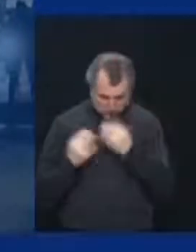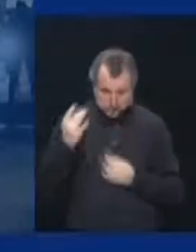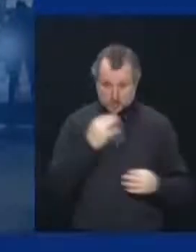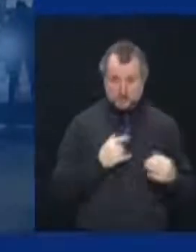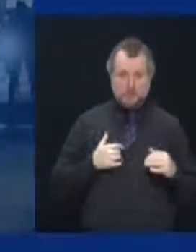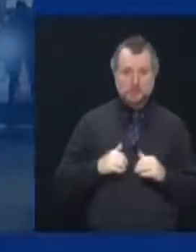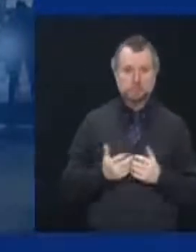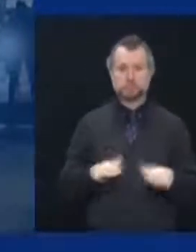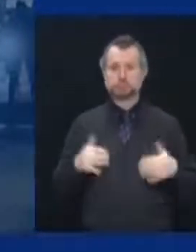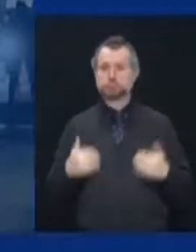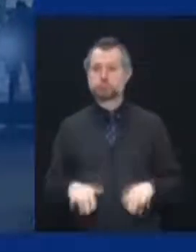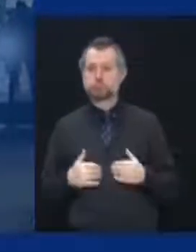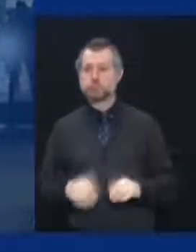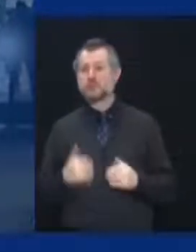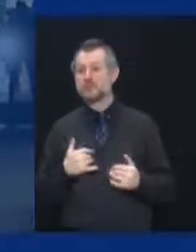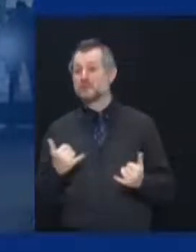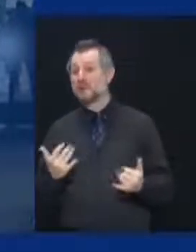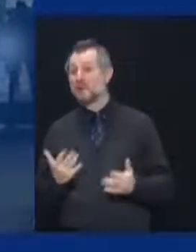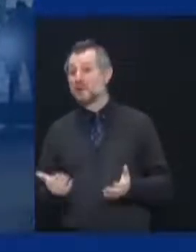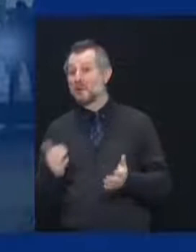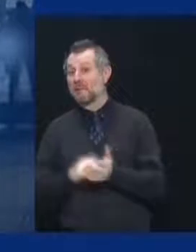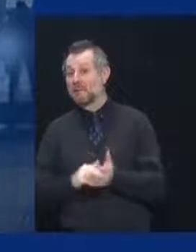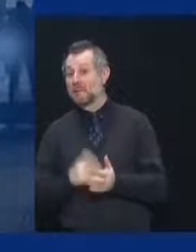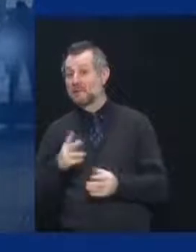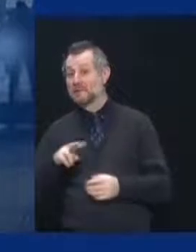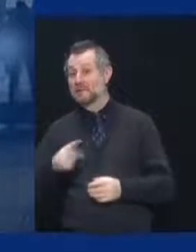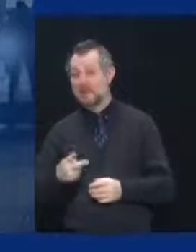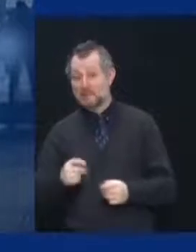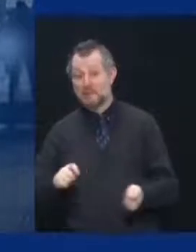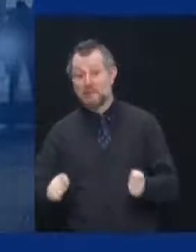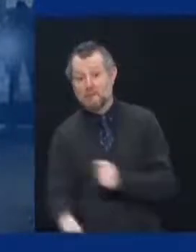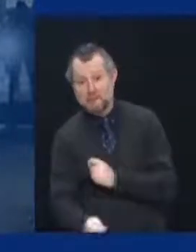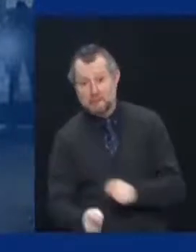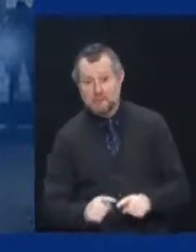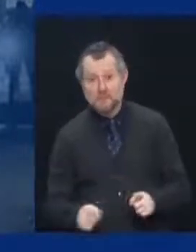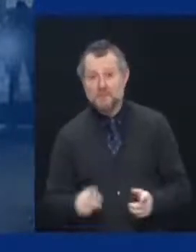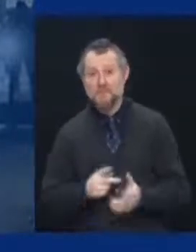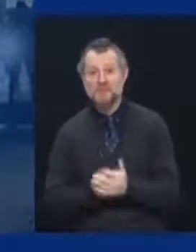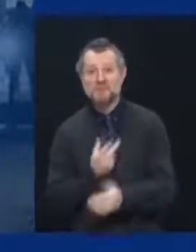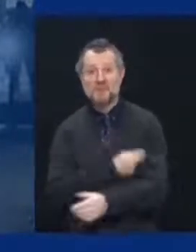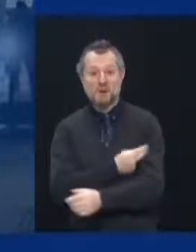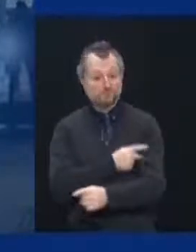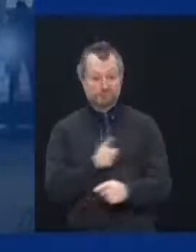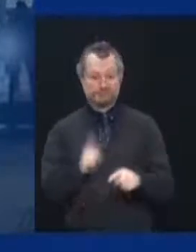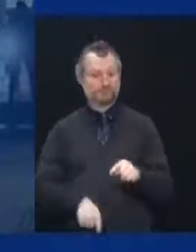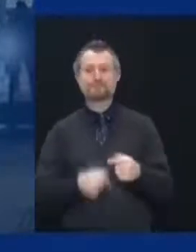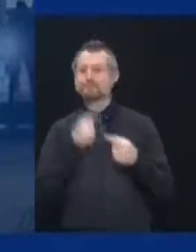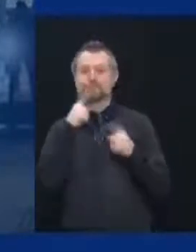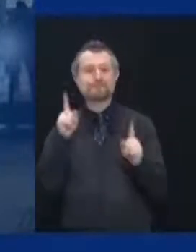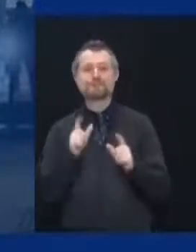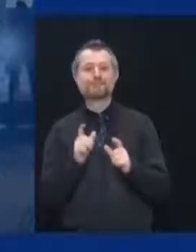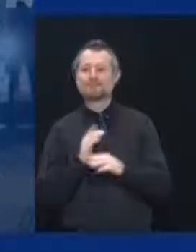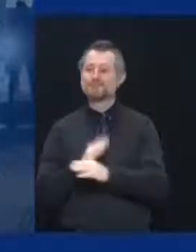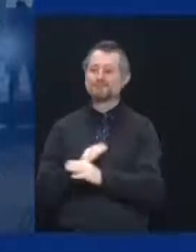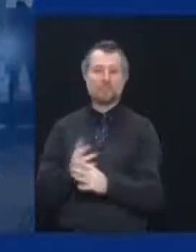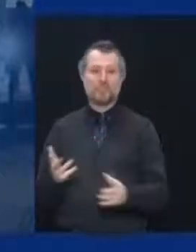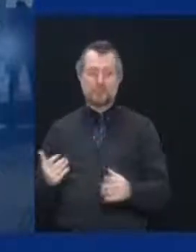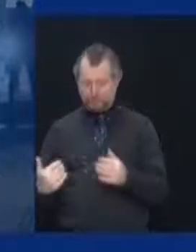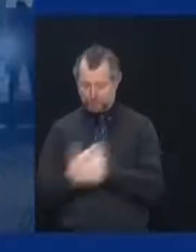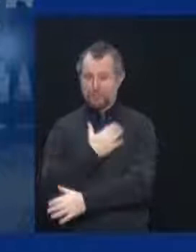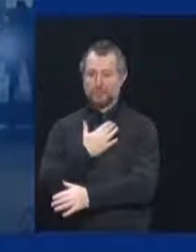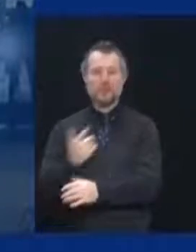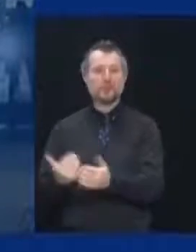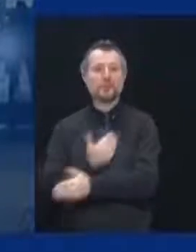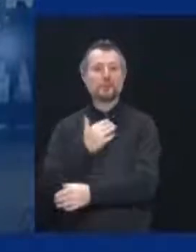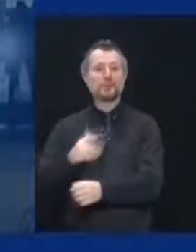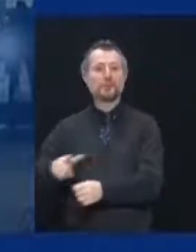mutation that is immune from the vaccine. One of something else that keeps me up, some